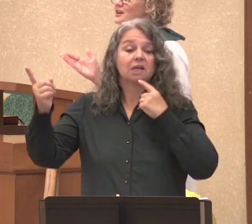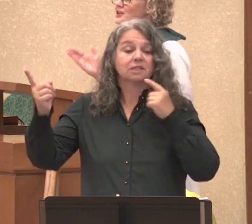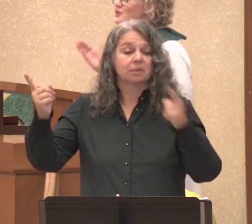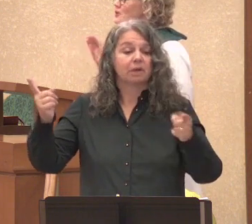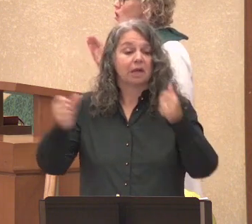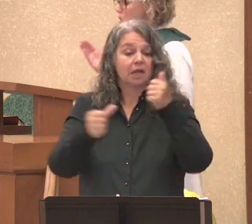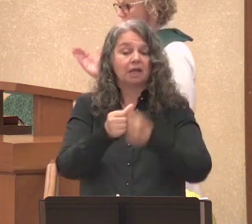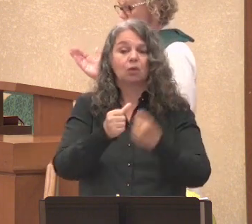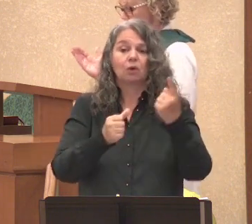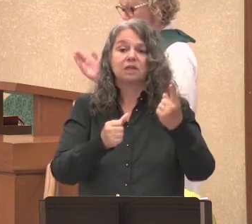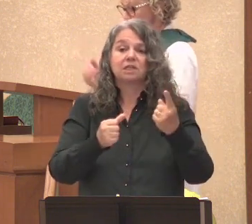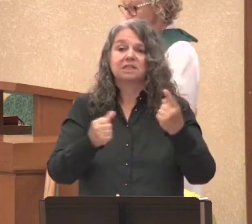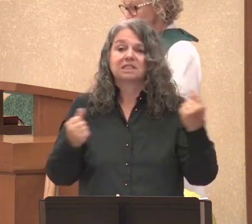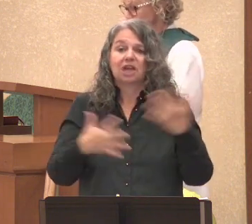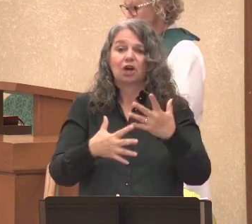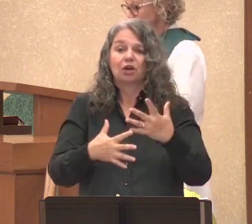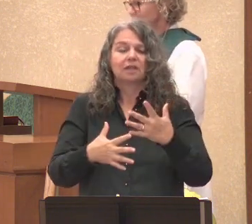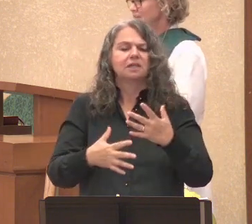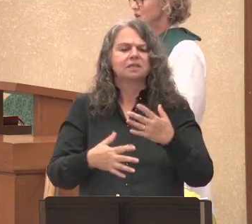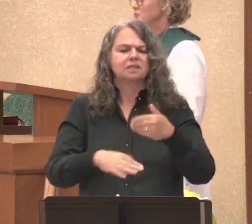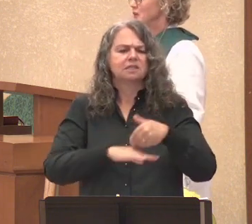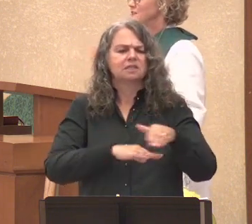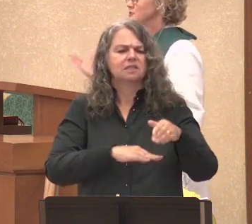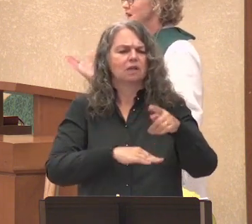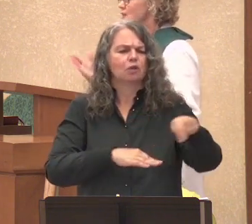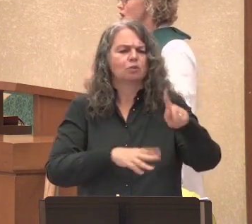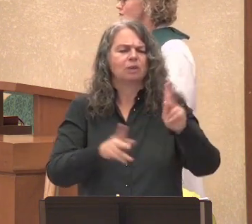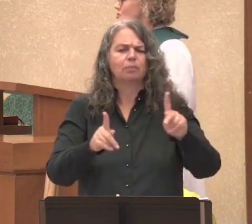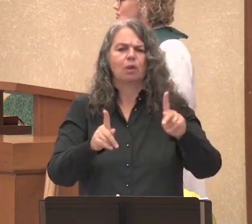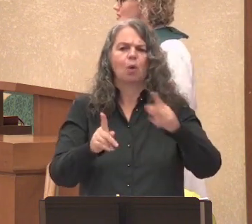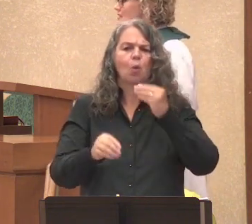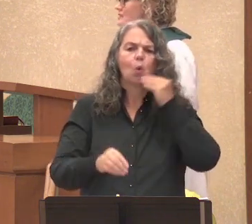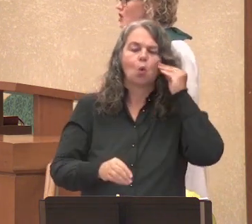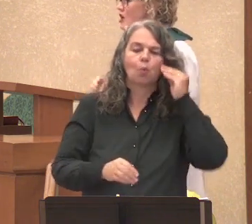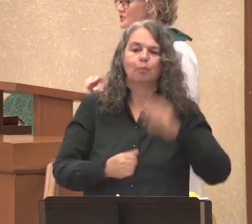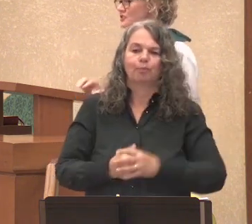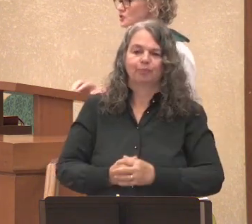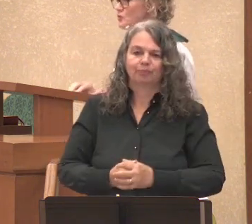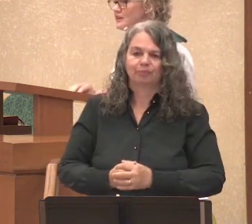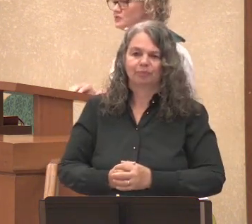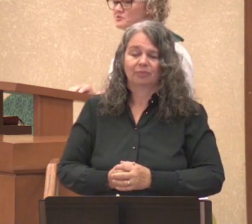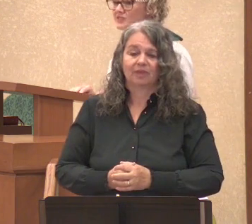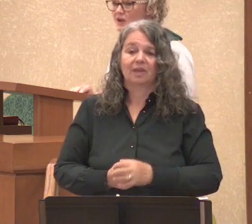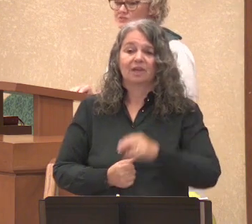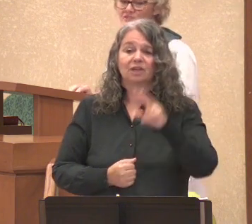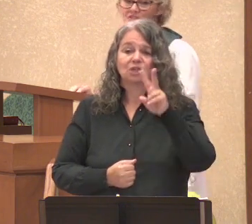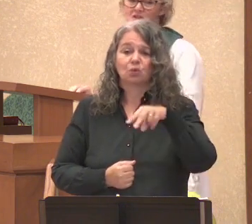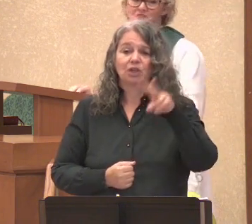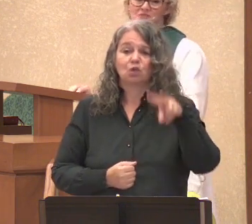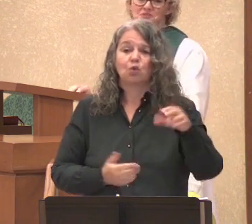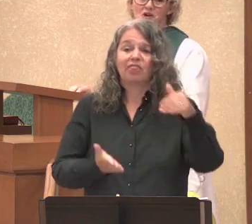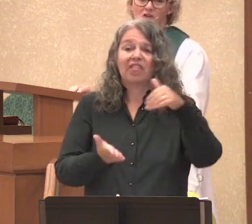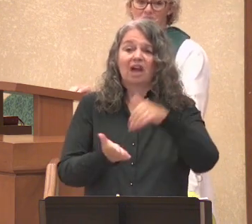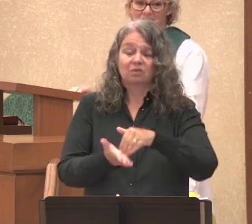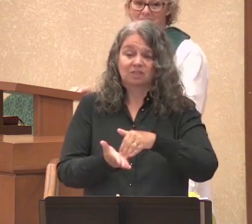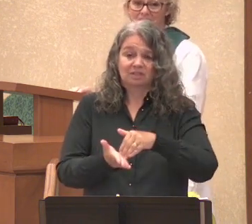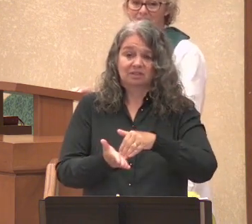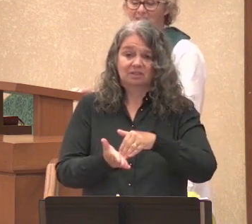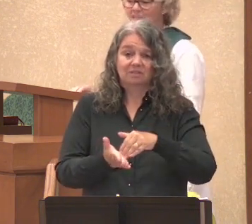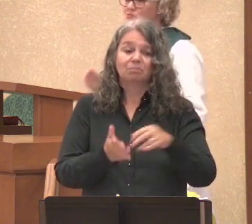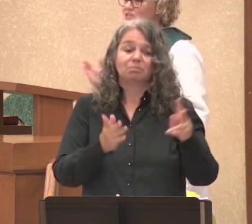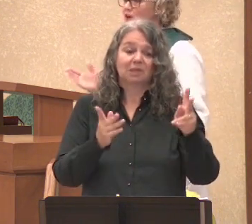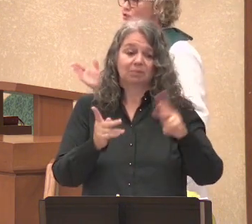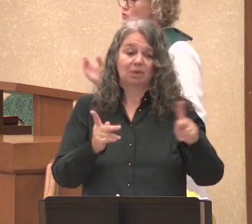is scared go home. Well, after that offer, he lost 22,000 of his